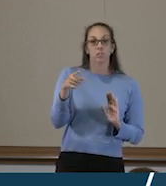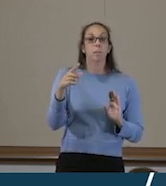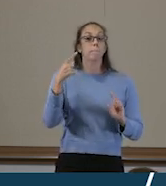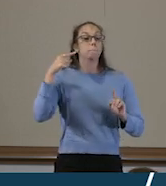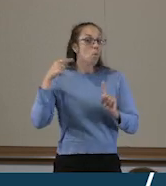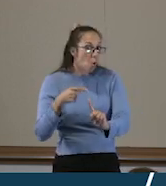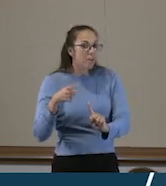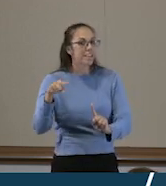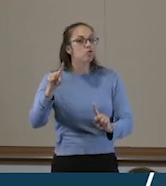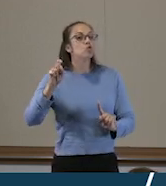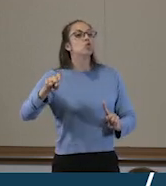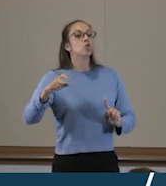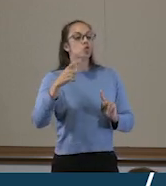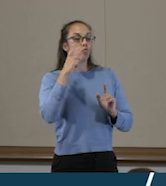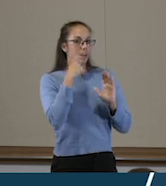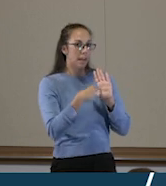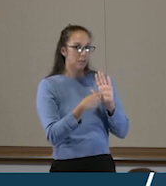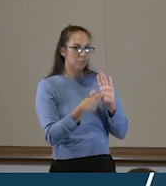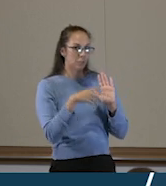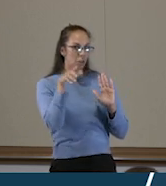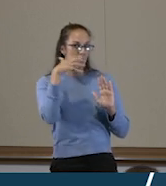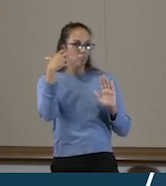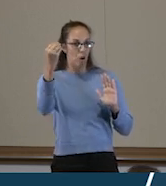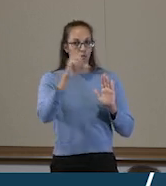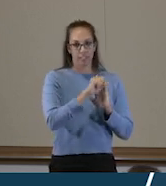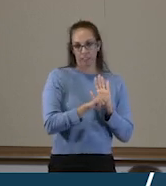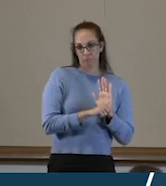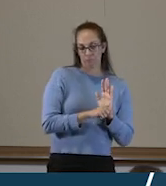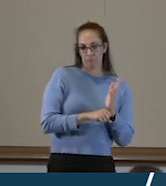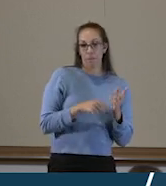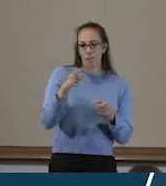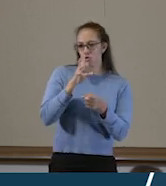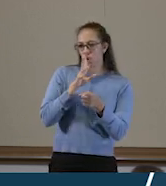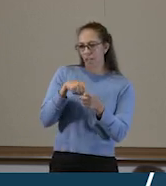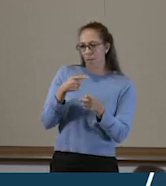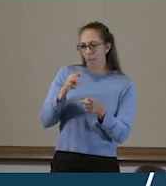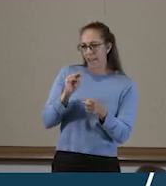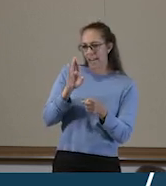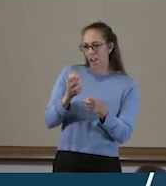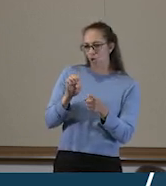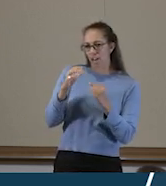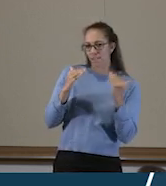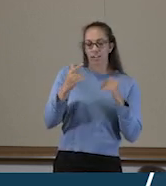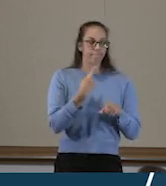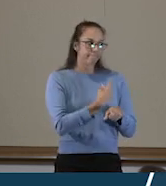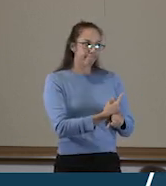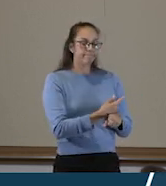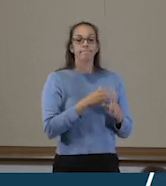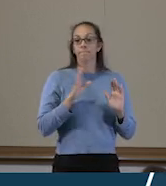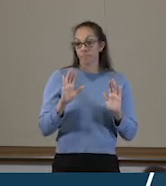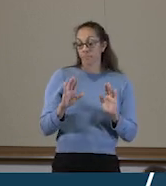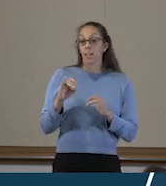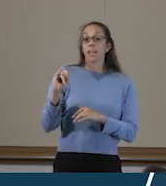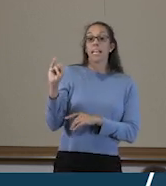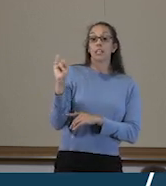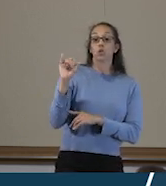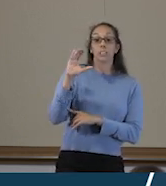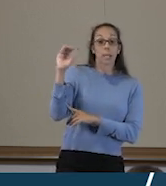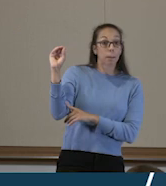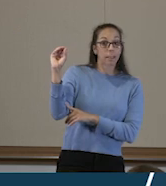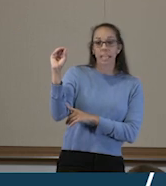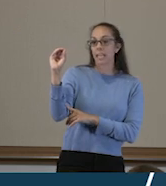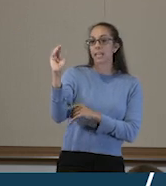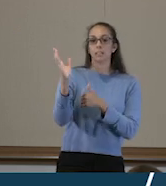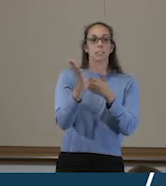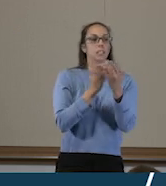And the insurance company, especially like his Medicare, you're talking about Medicare Advantage, the insurance company, doesn't matter where